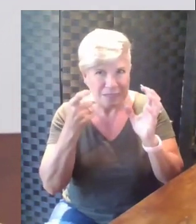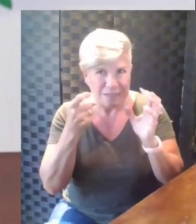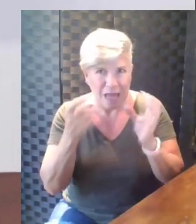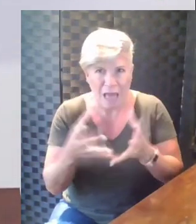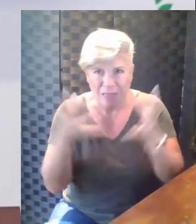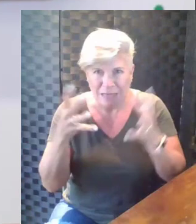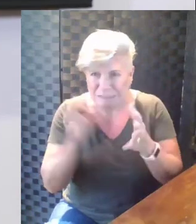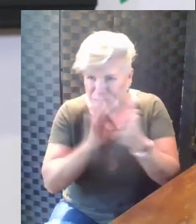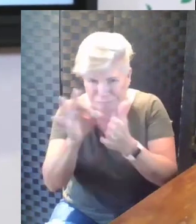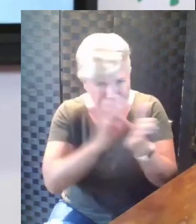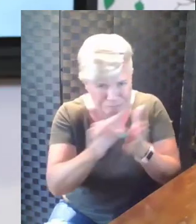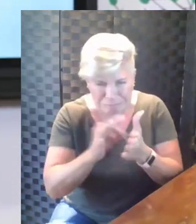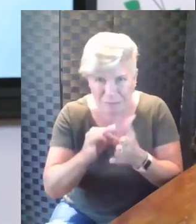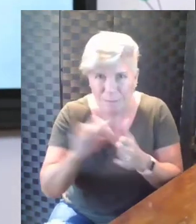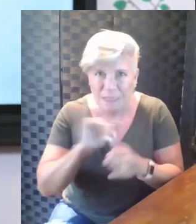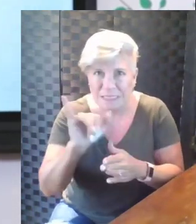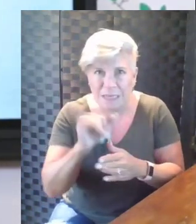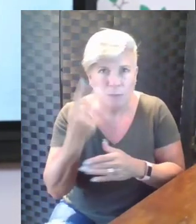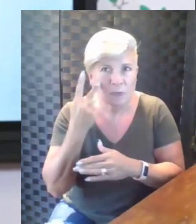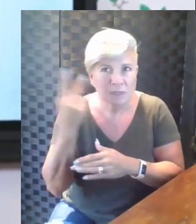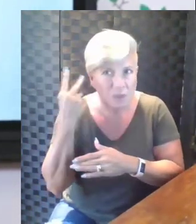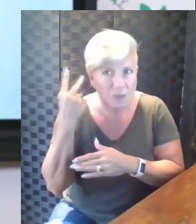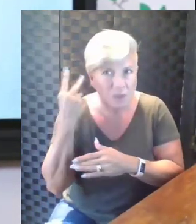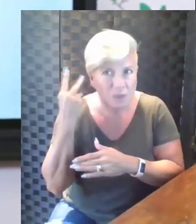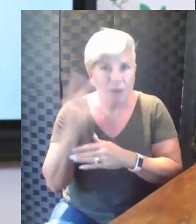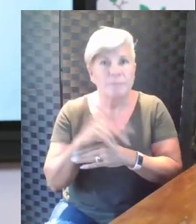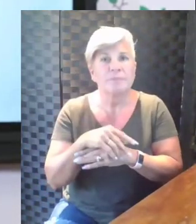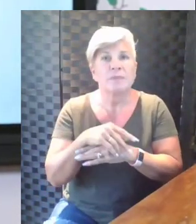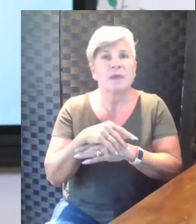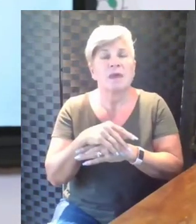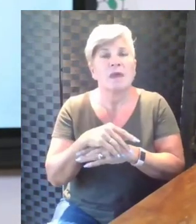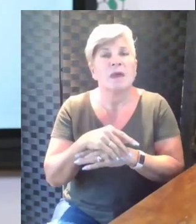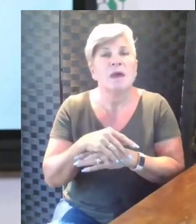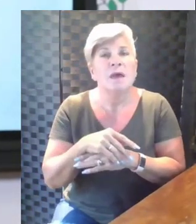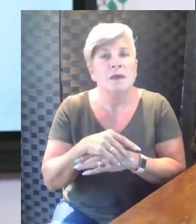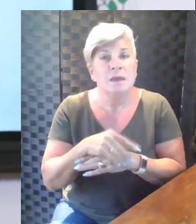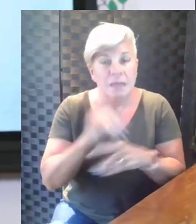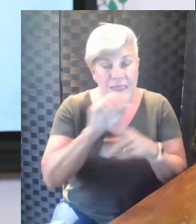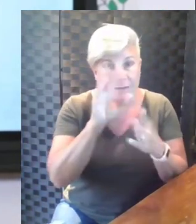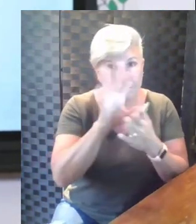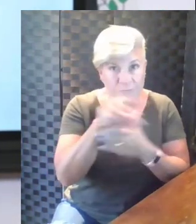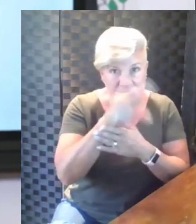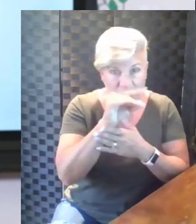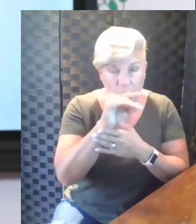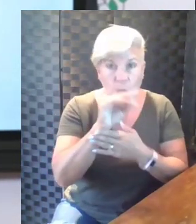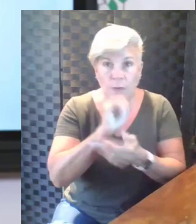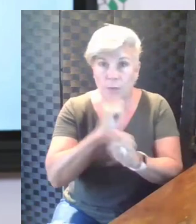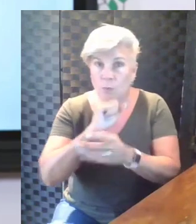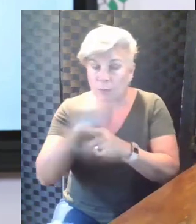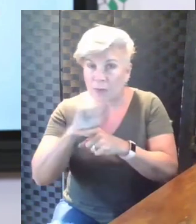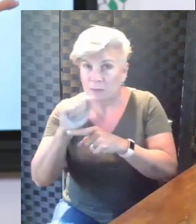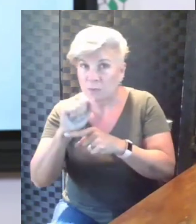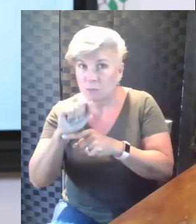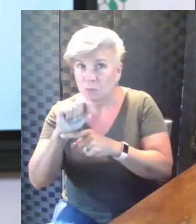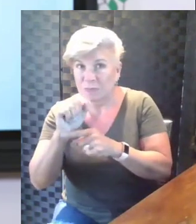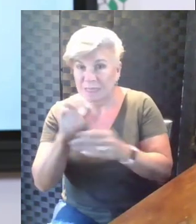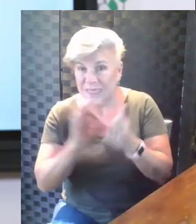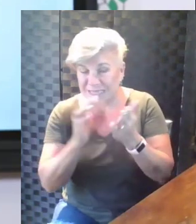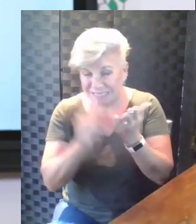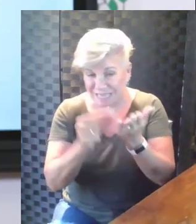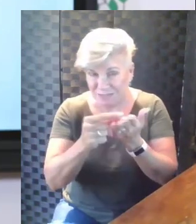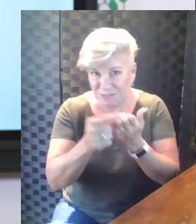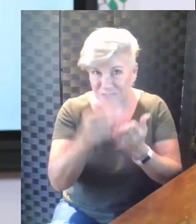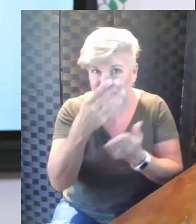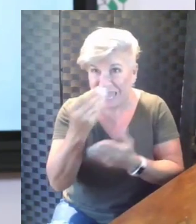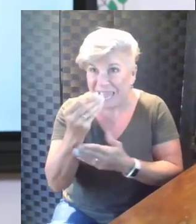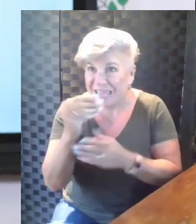to deal with. But just like what we saw earlier in the video, we practiced with the counters in the 10 frame, and what we've just seen here is we can